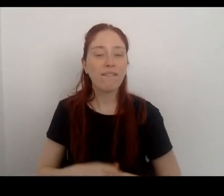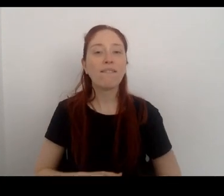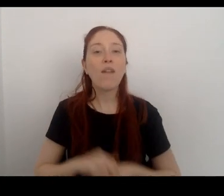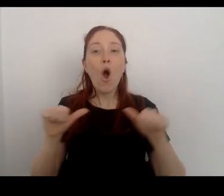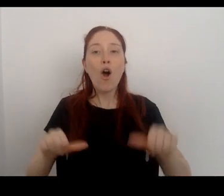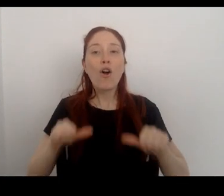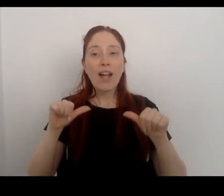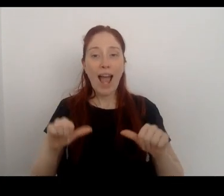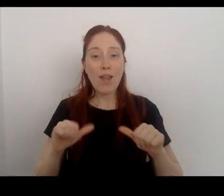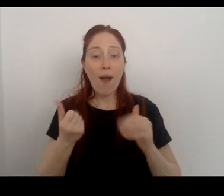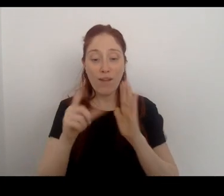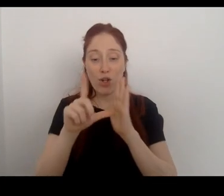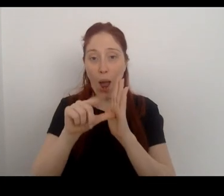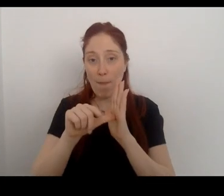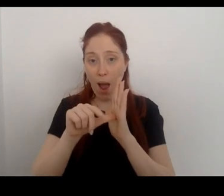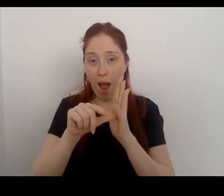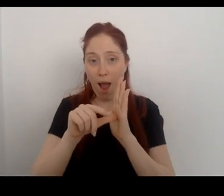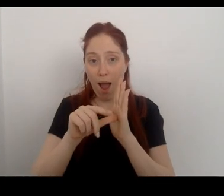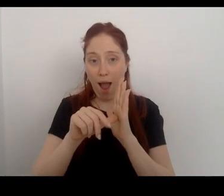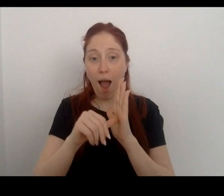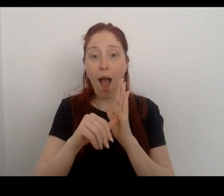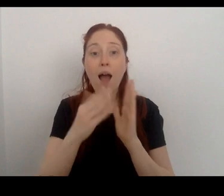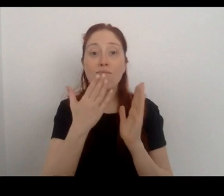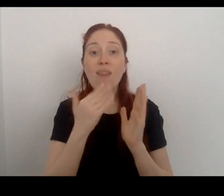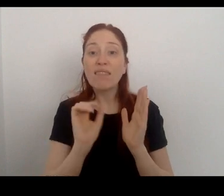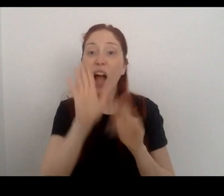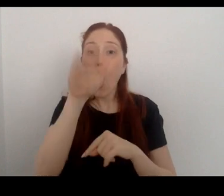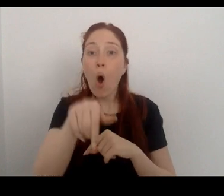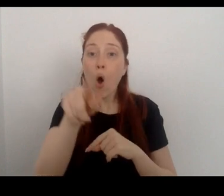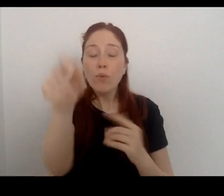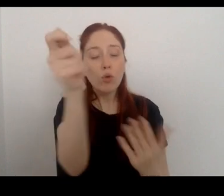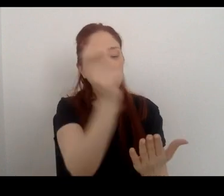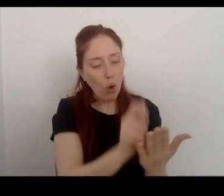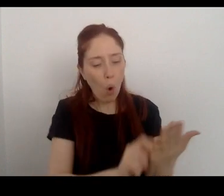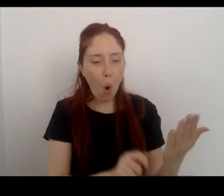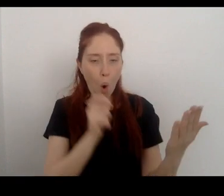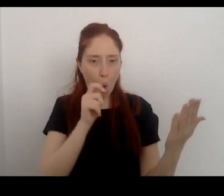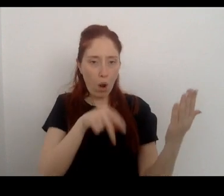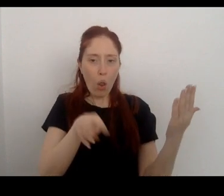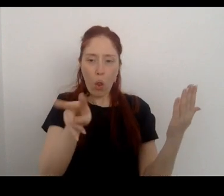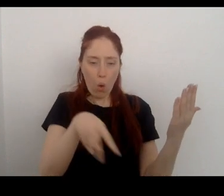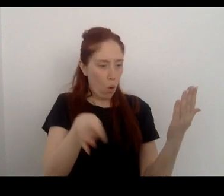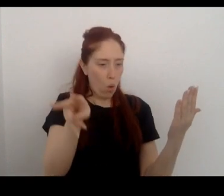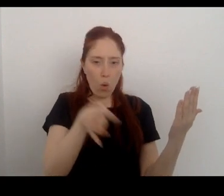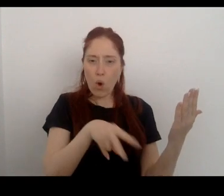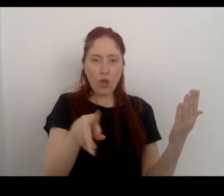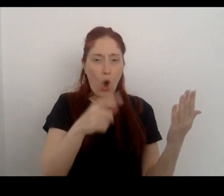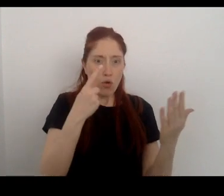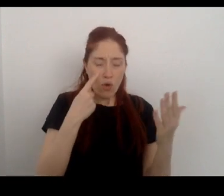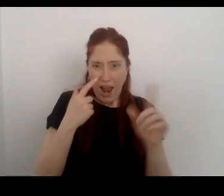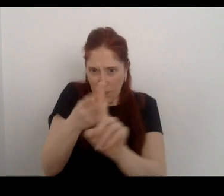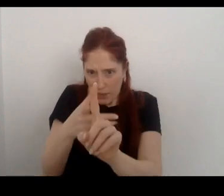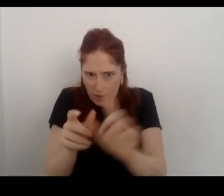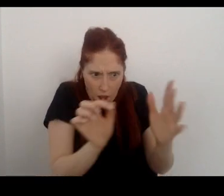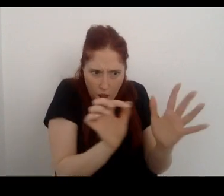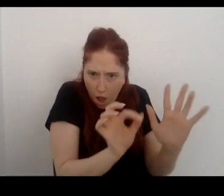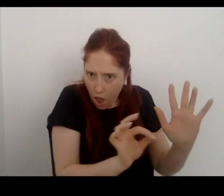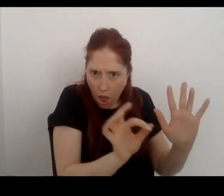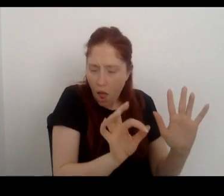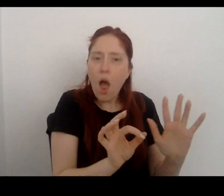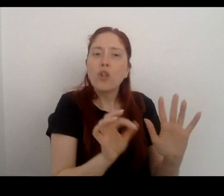us. Just keeping looking at those overall shapes and not getting too caught up in the details for now.